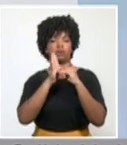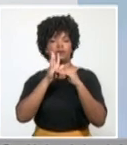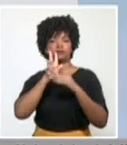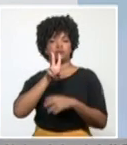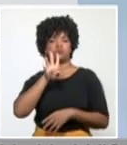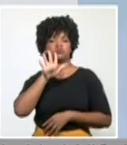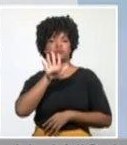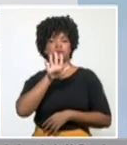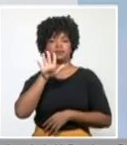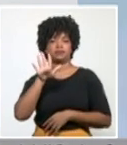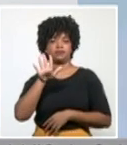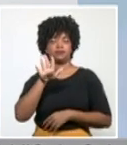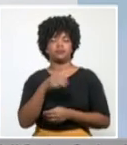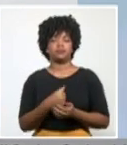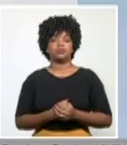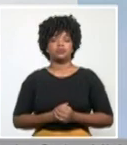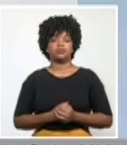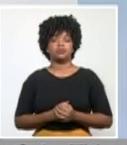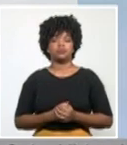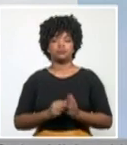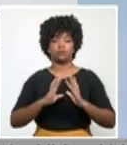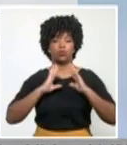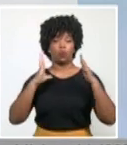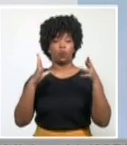4,255 for a cumulative of